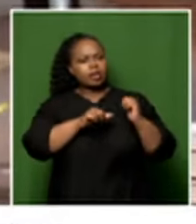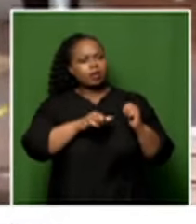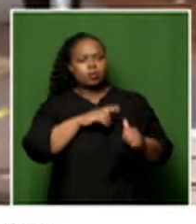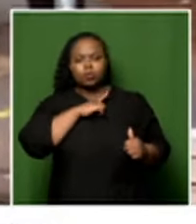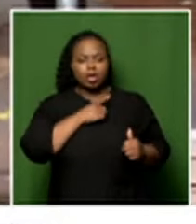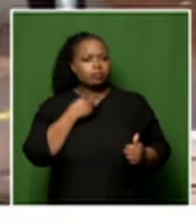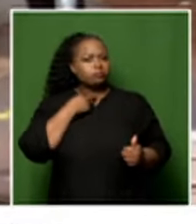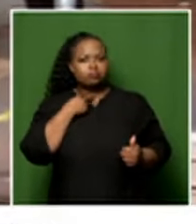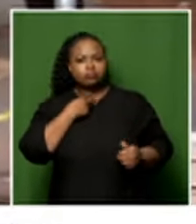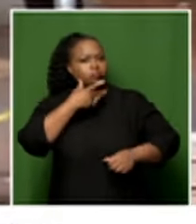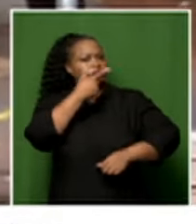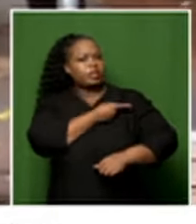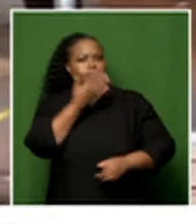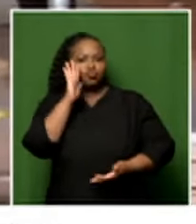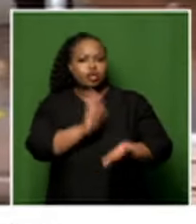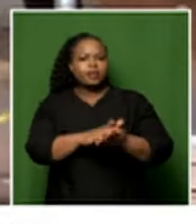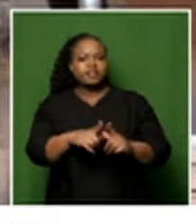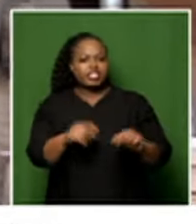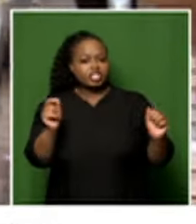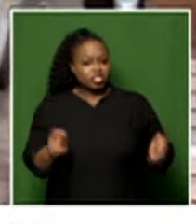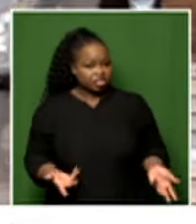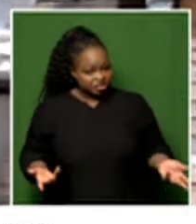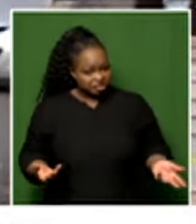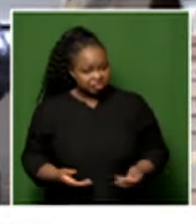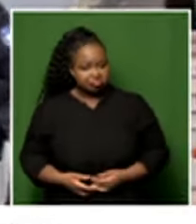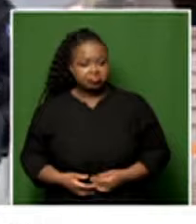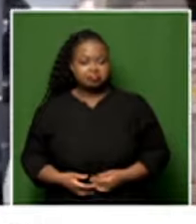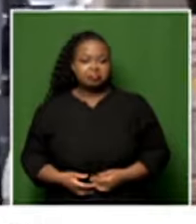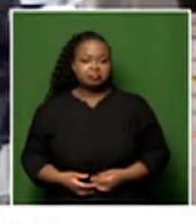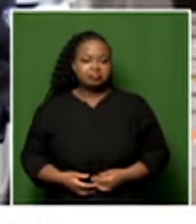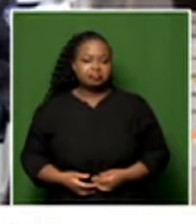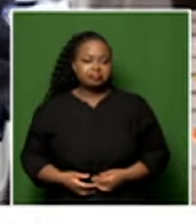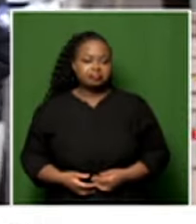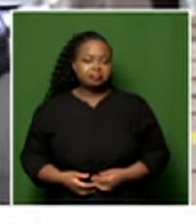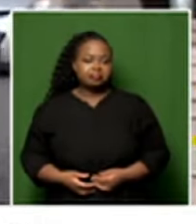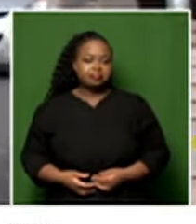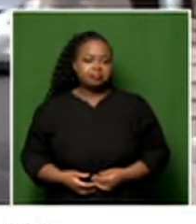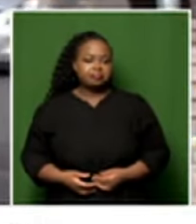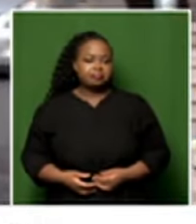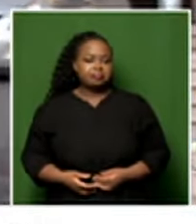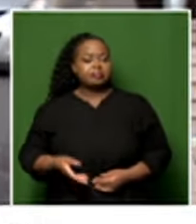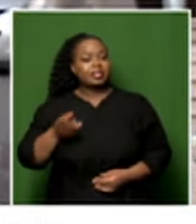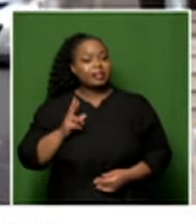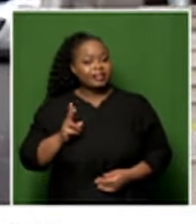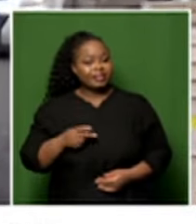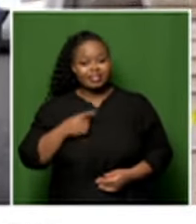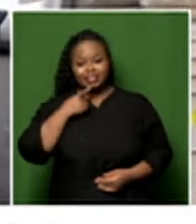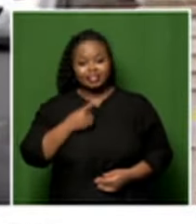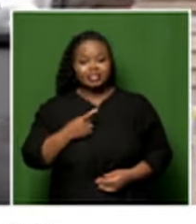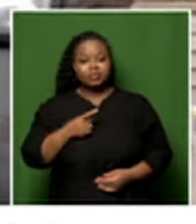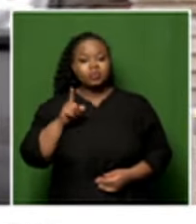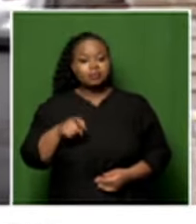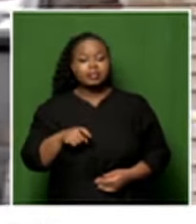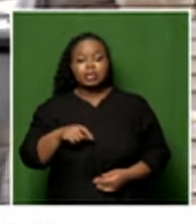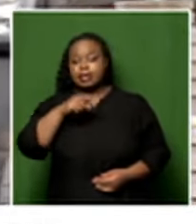hospital had ran out of the vaccines, and obviously they were actually told to write down